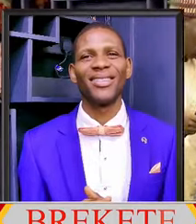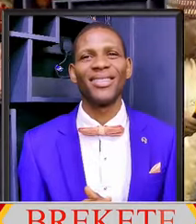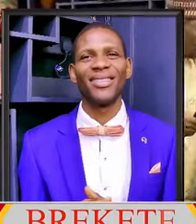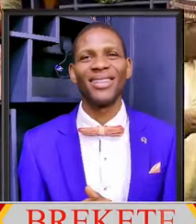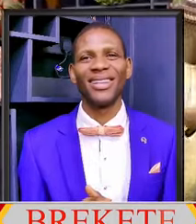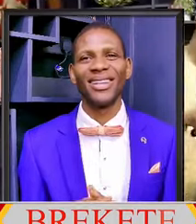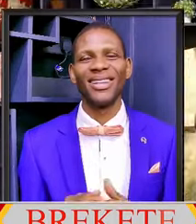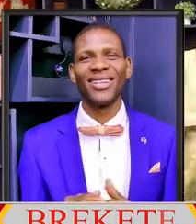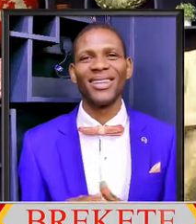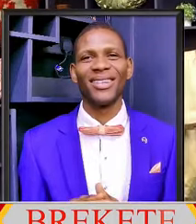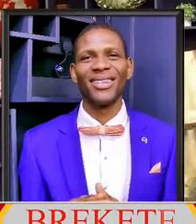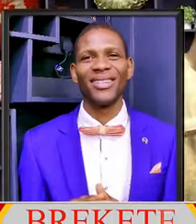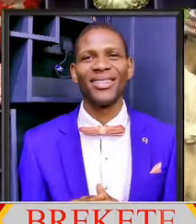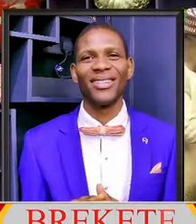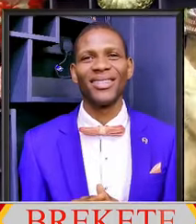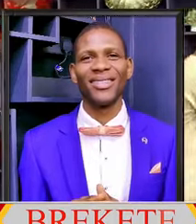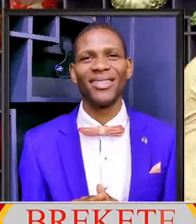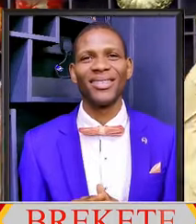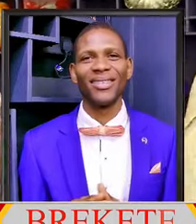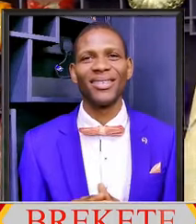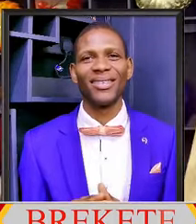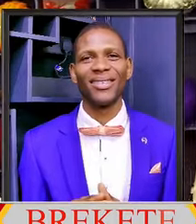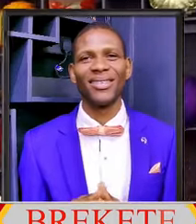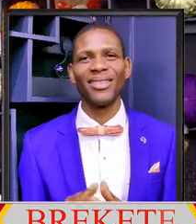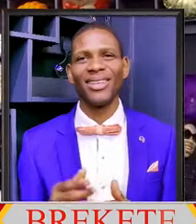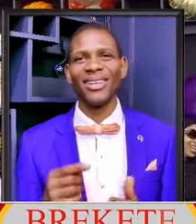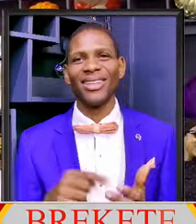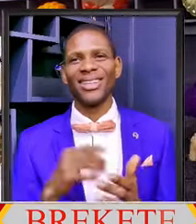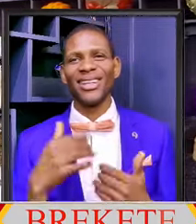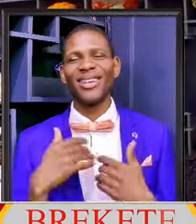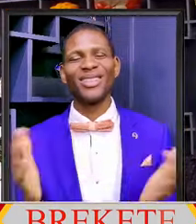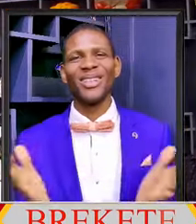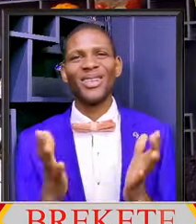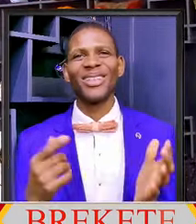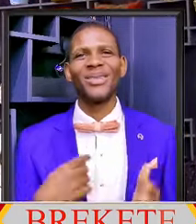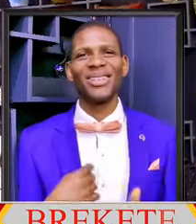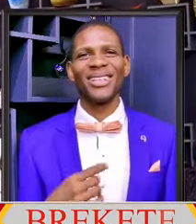right. Hey! Block him, block him, block him. This one don't motivate me.